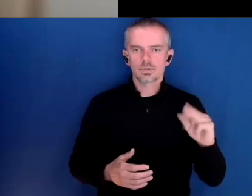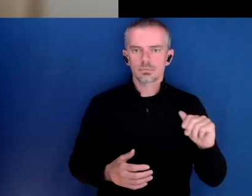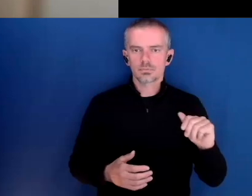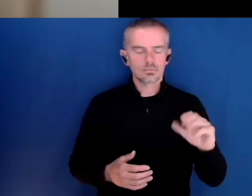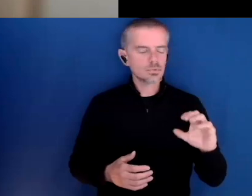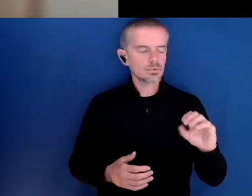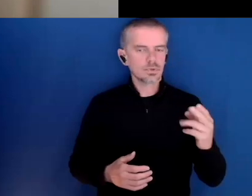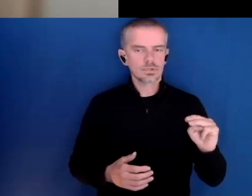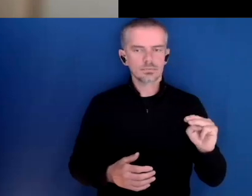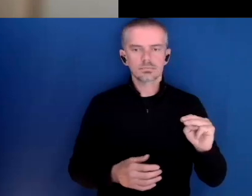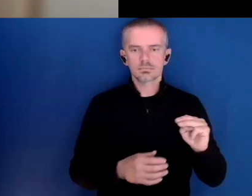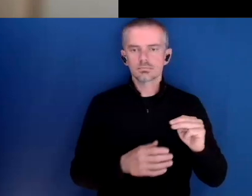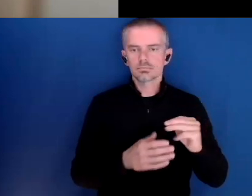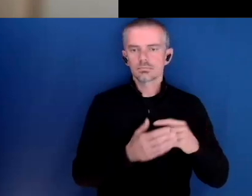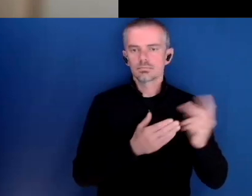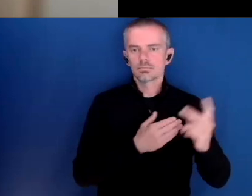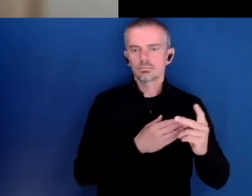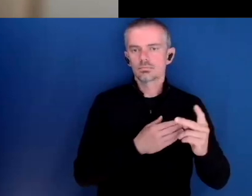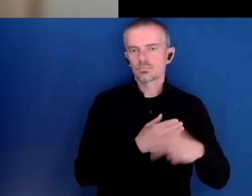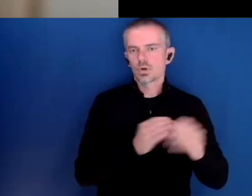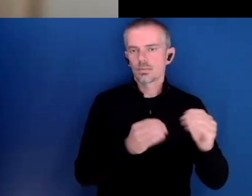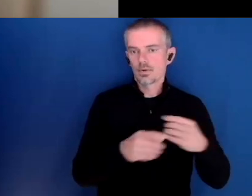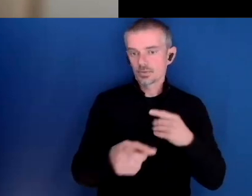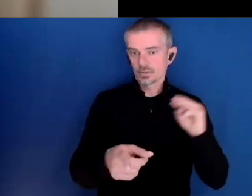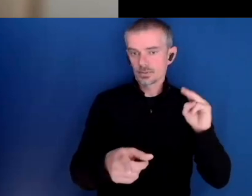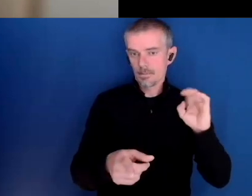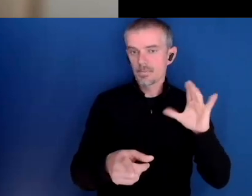in, Robin and Monica? Okay.